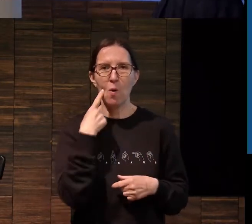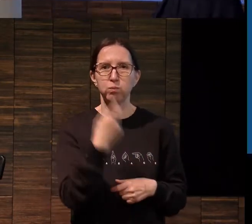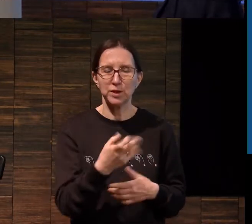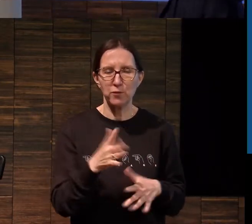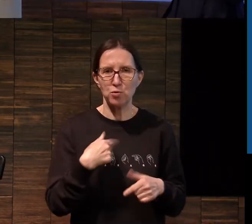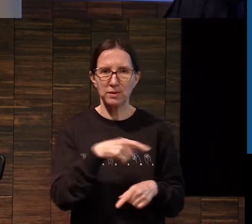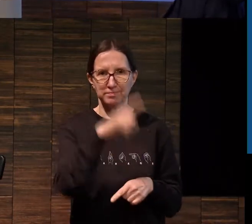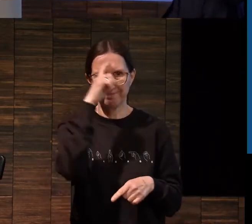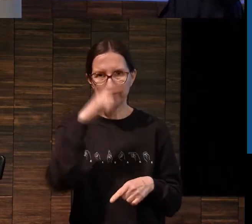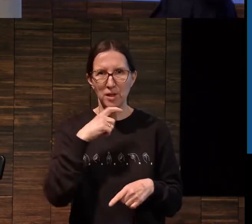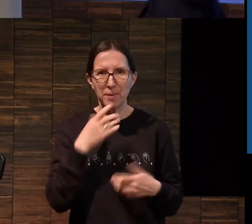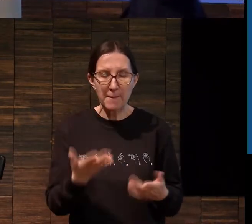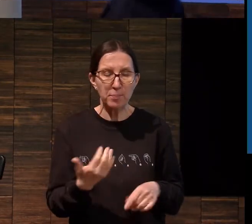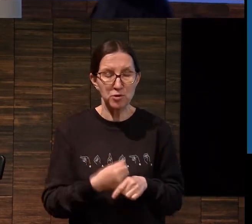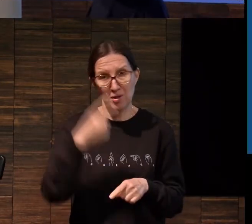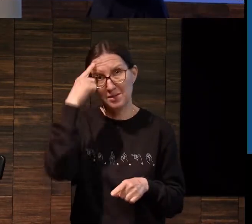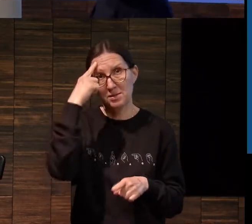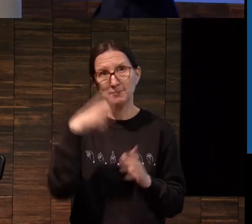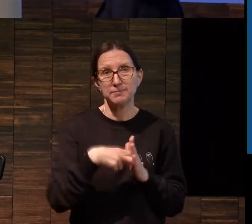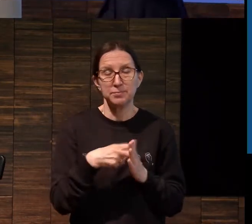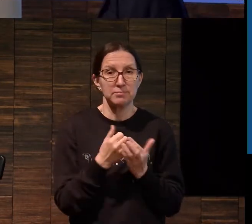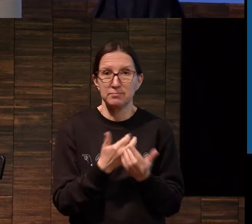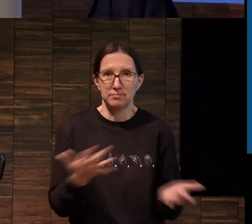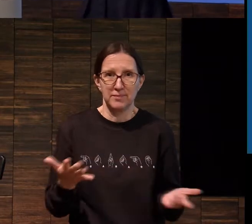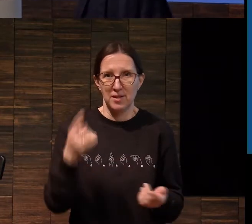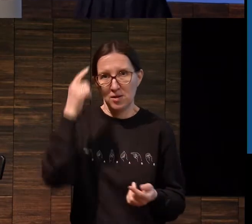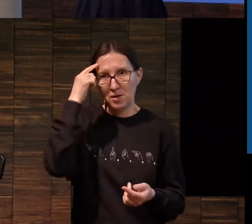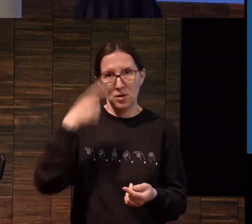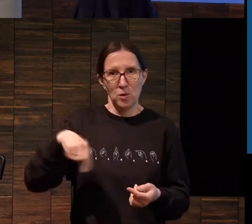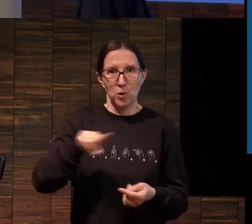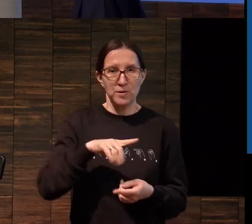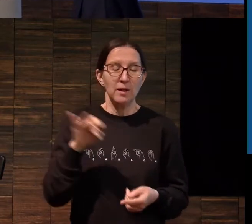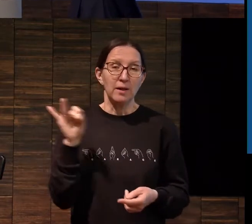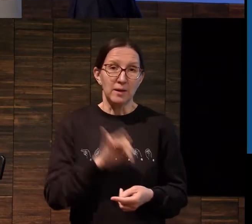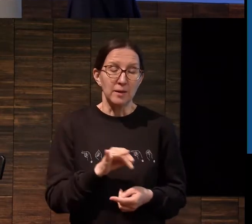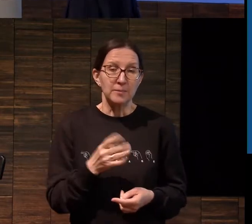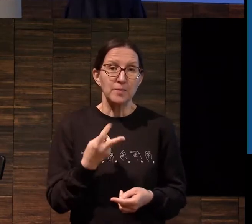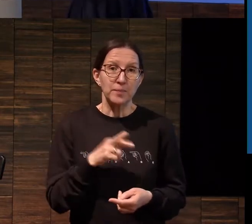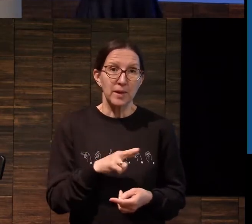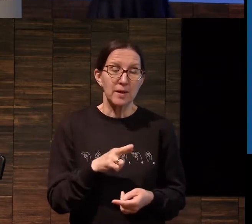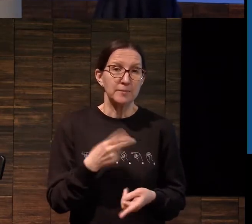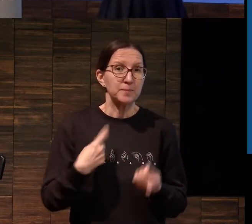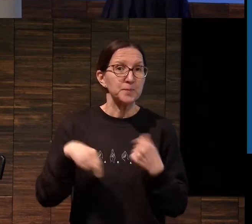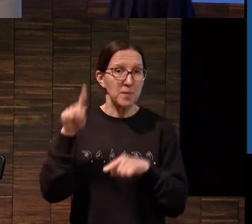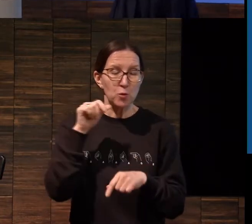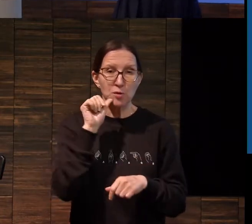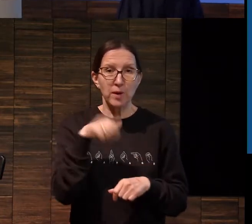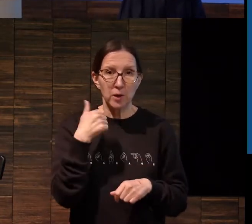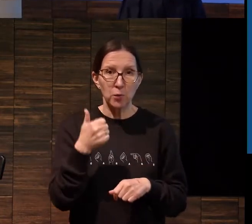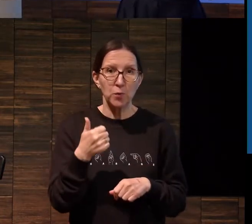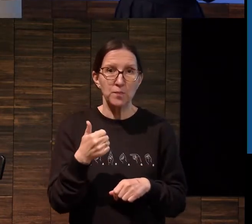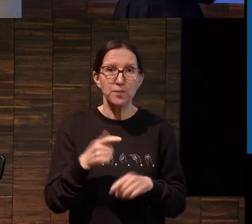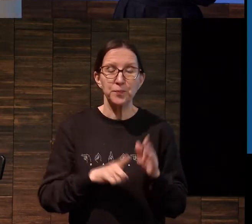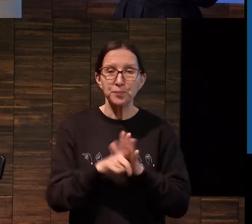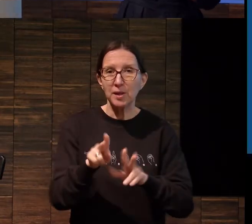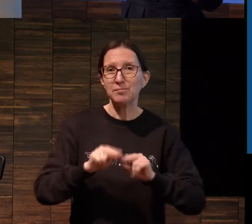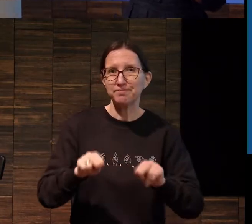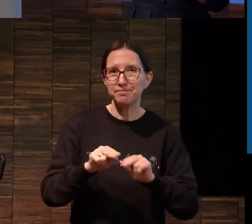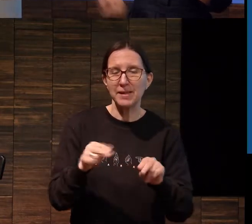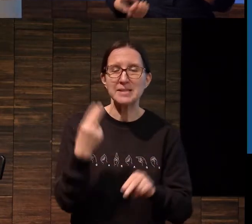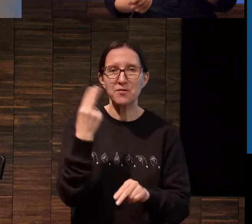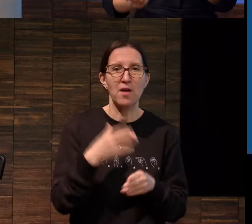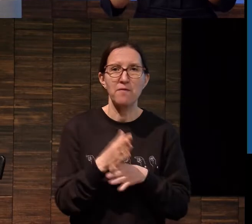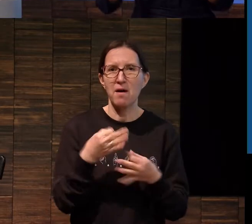them, you're afraid of aggravating them, there are lots of stereotypes around it, and so on. Last year,